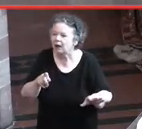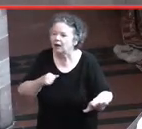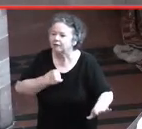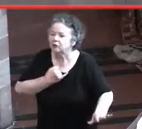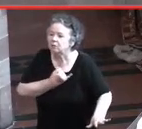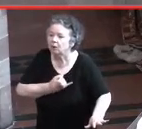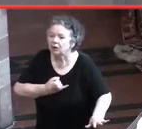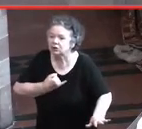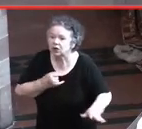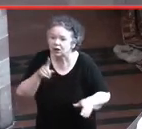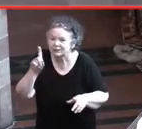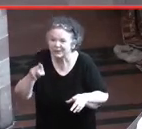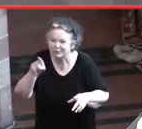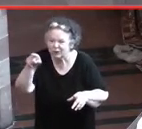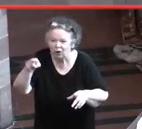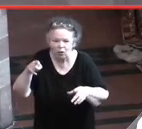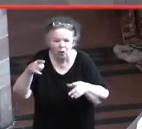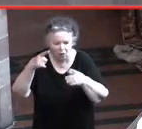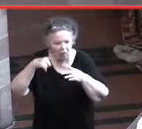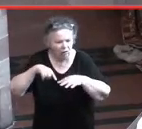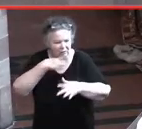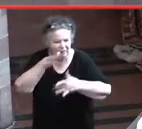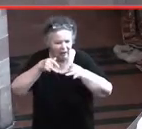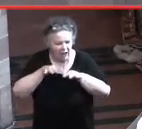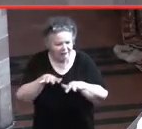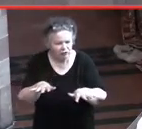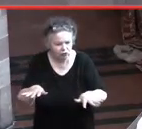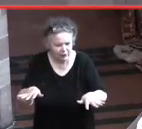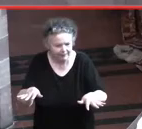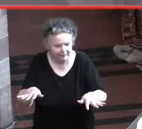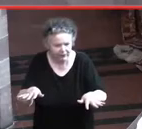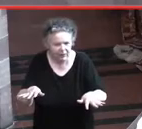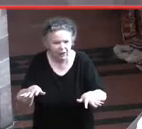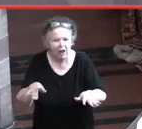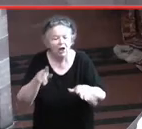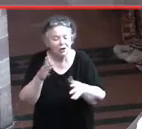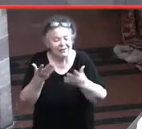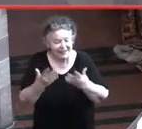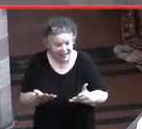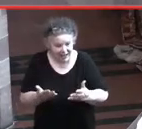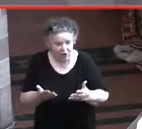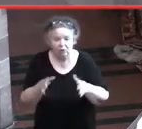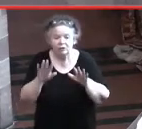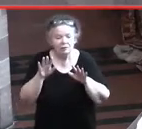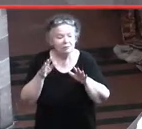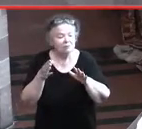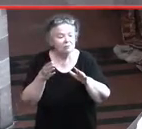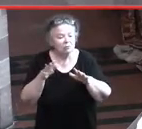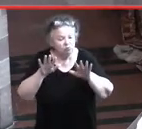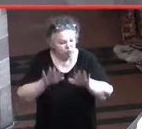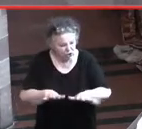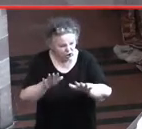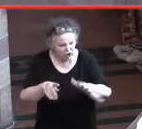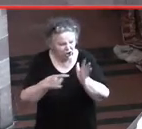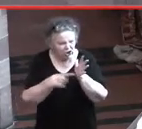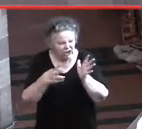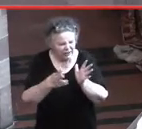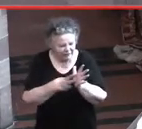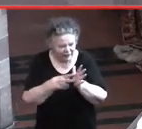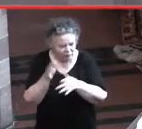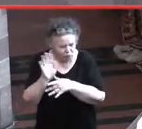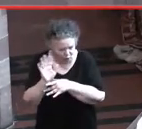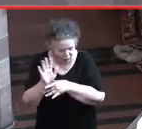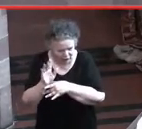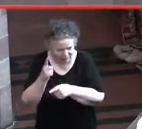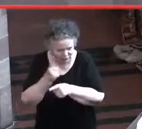watching the live stream from places all over the globe, because there are going to be some British television references, so you might need to have your ordinands